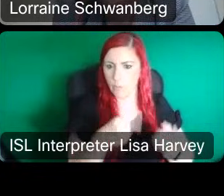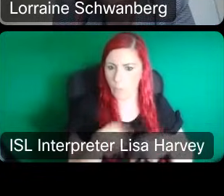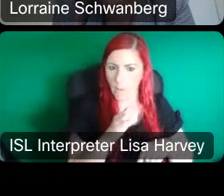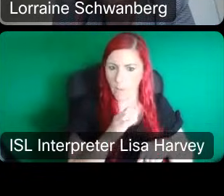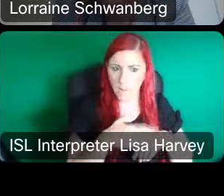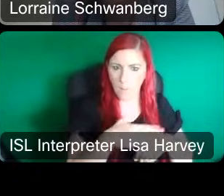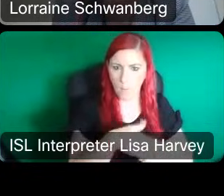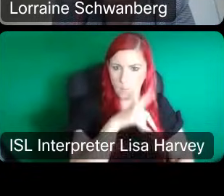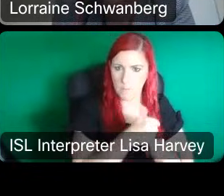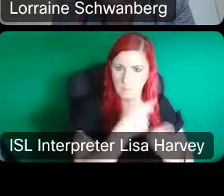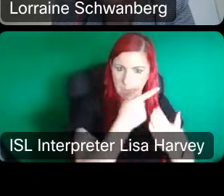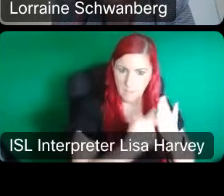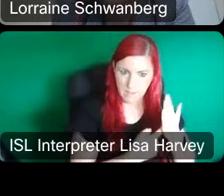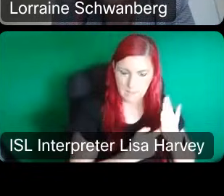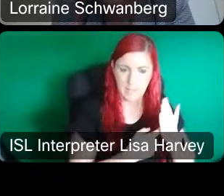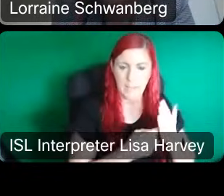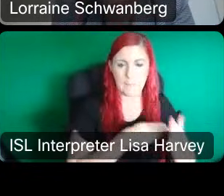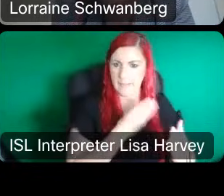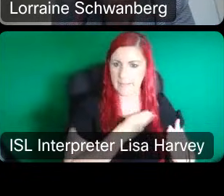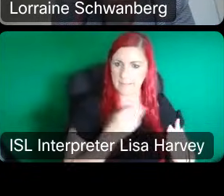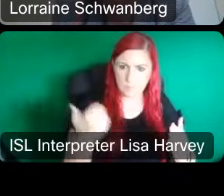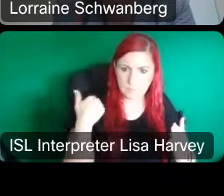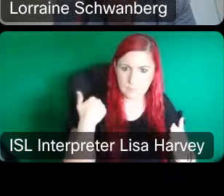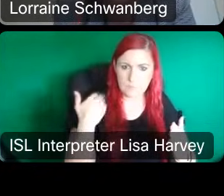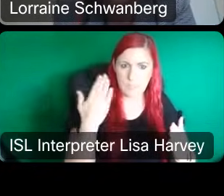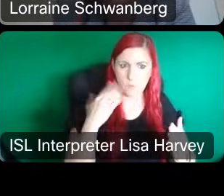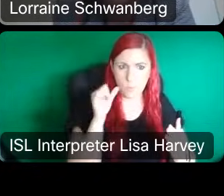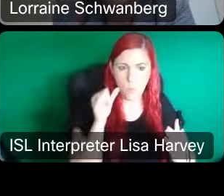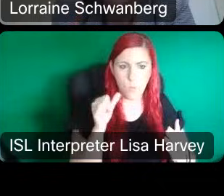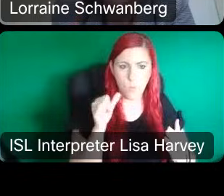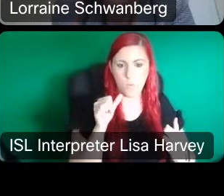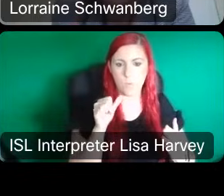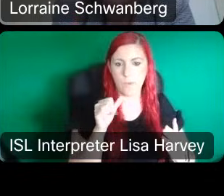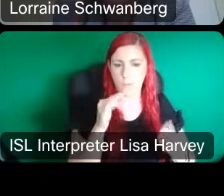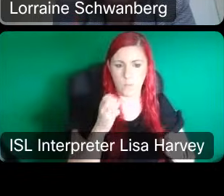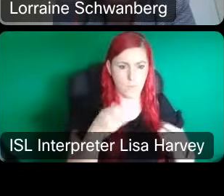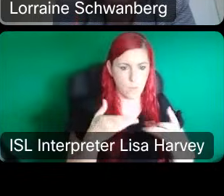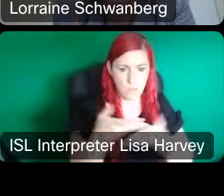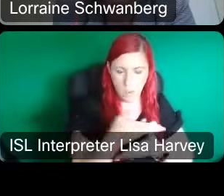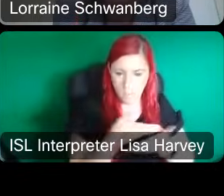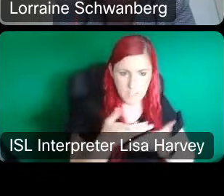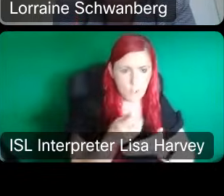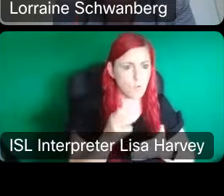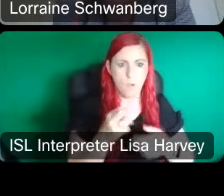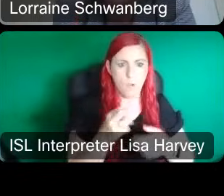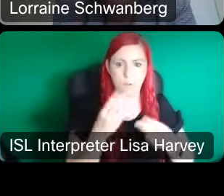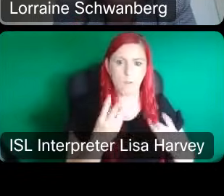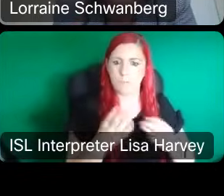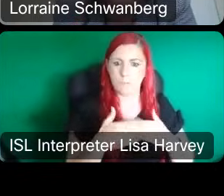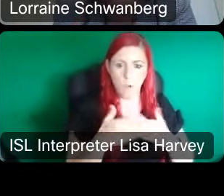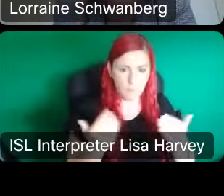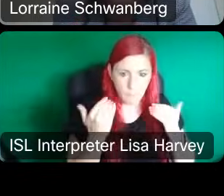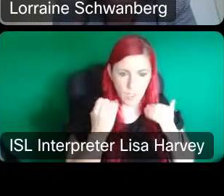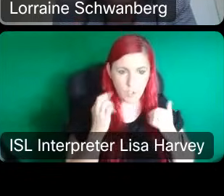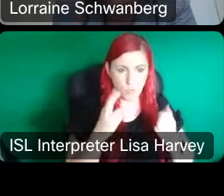the policy. Please reach out to us if you want to have any further conversations, or if you want us to engage with